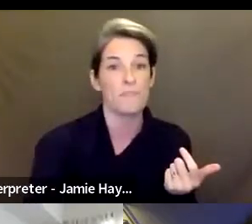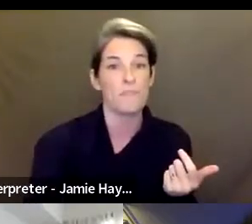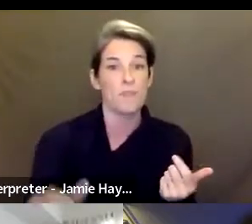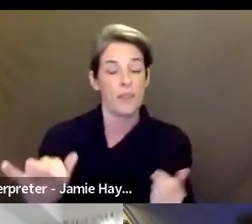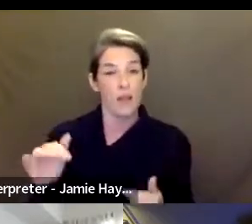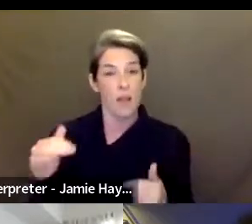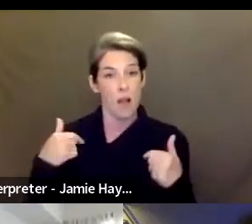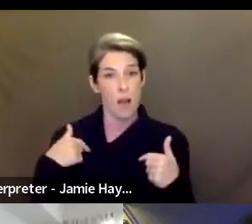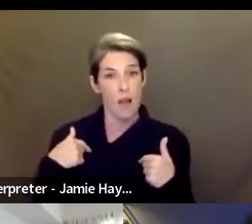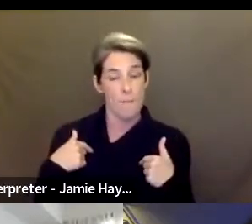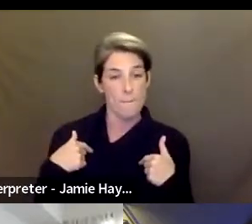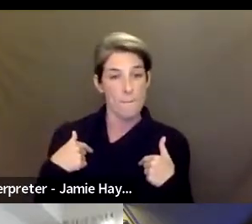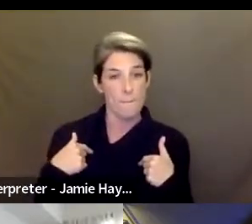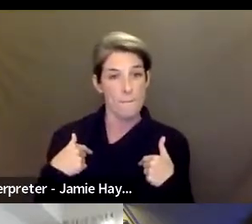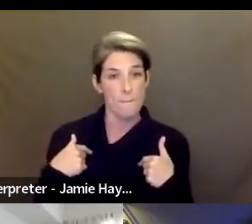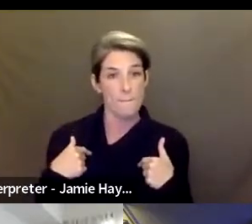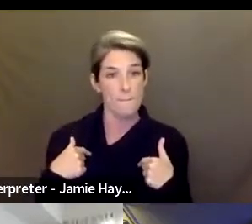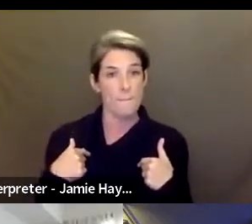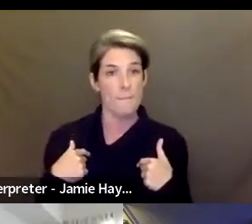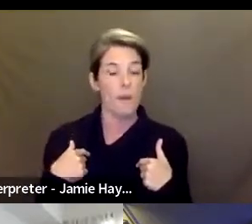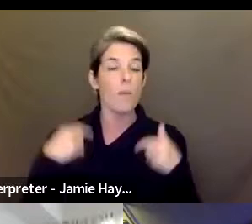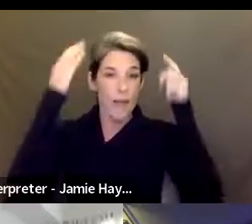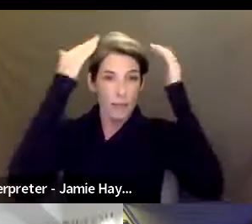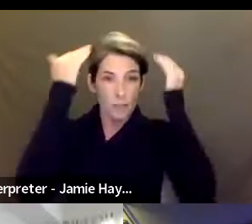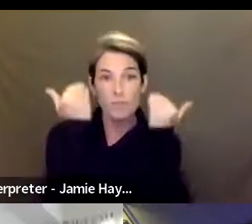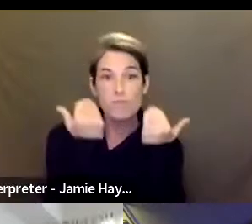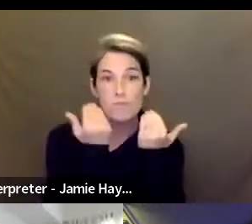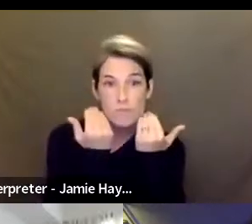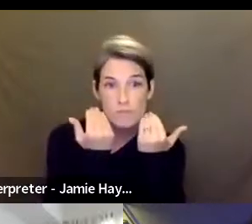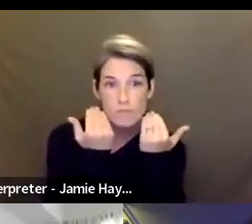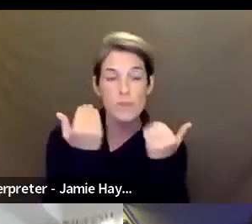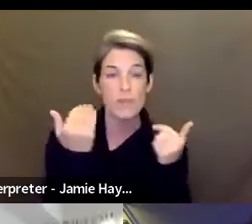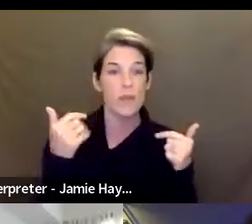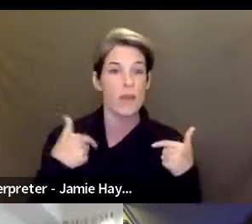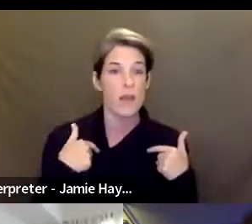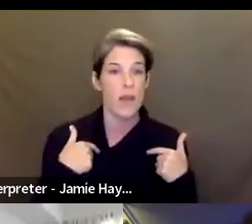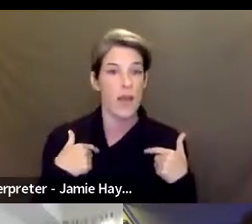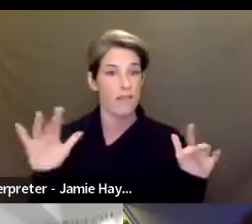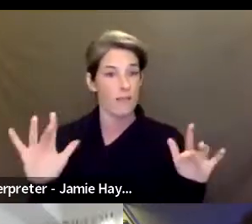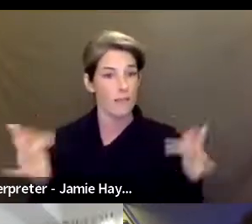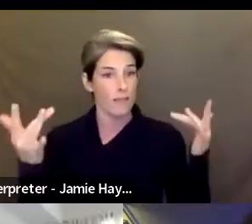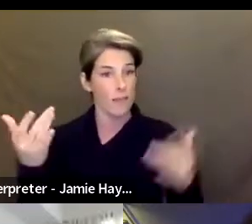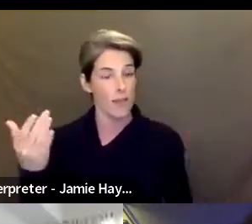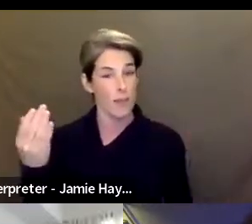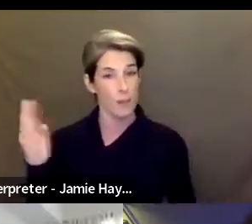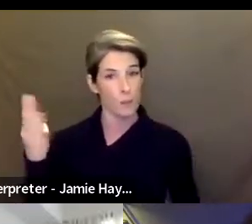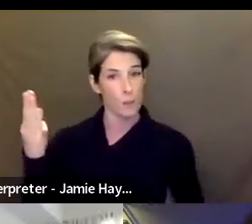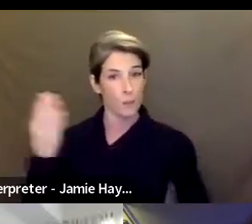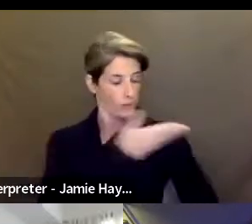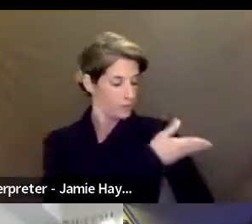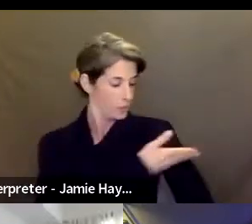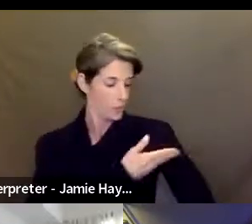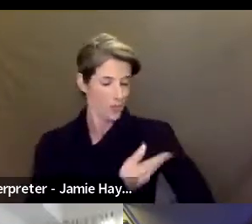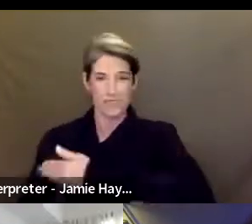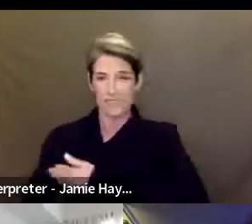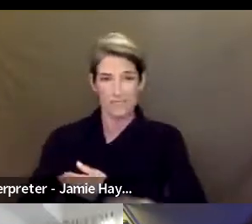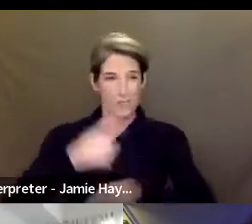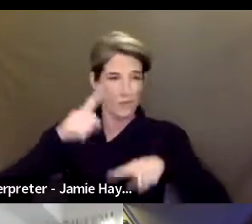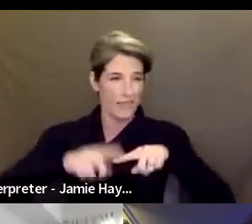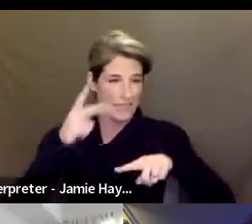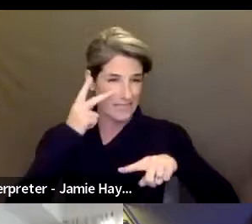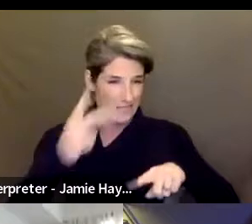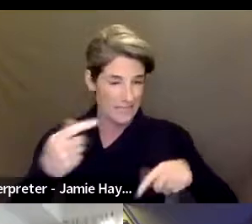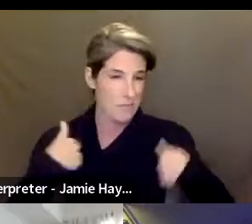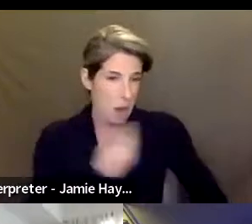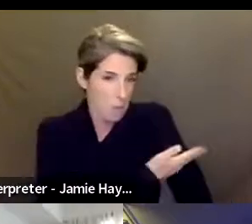down to my chin. I'm wearing a light blue short-sleeved shirt. You cannot see that, but it's a